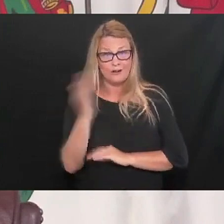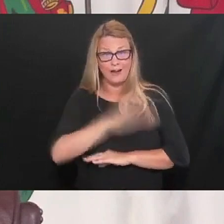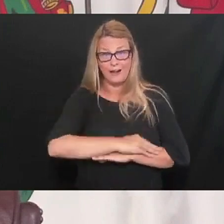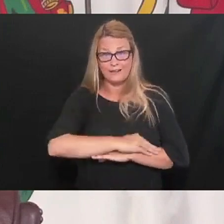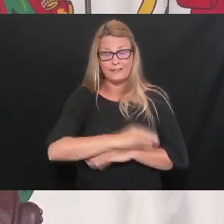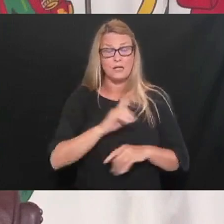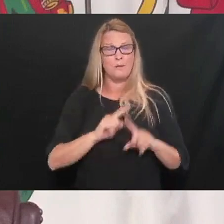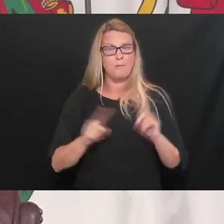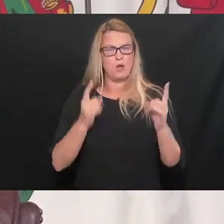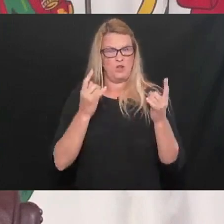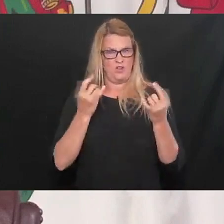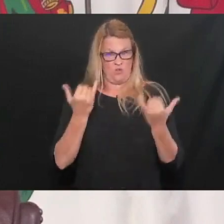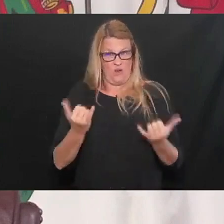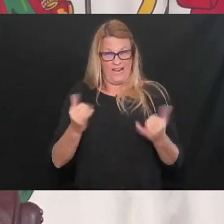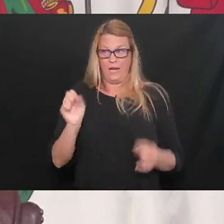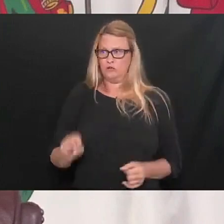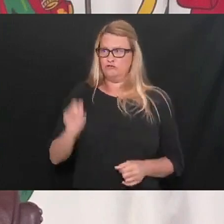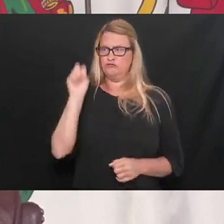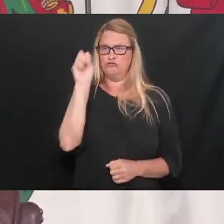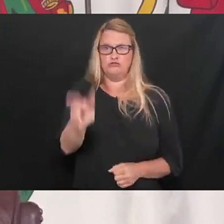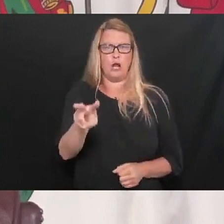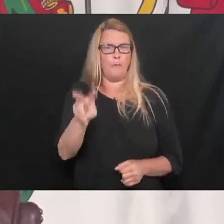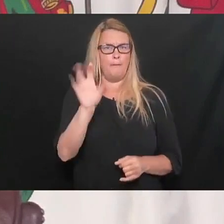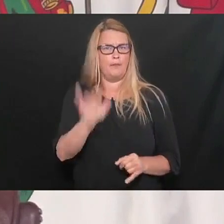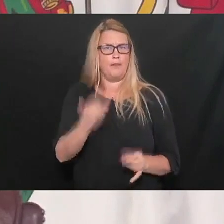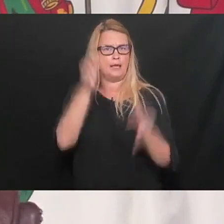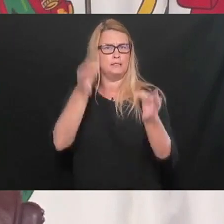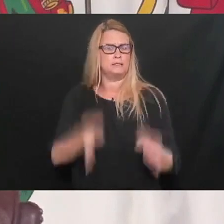got to jump right this second, but